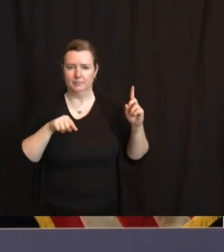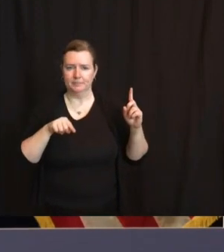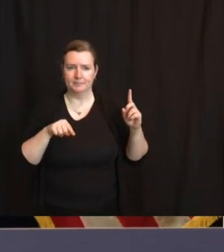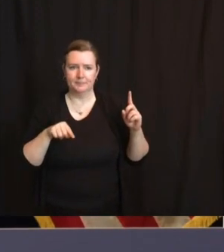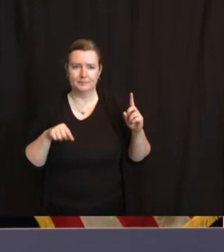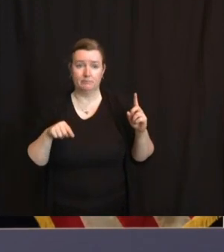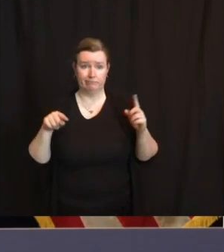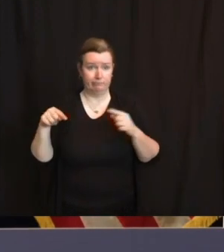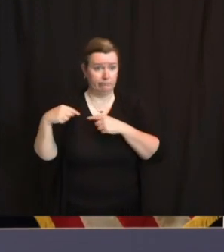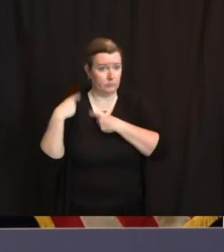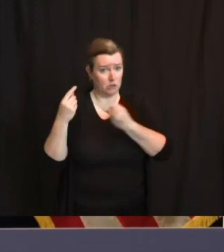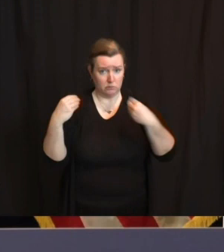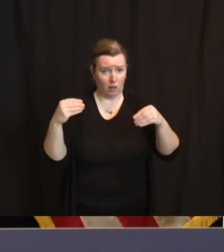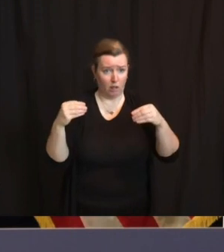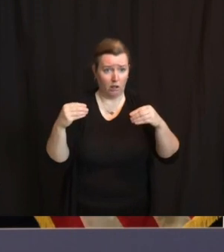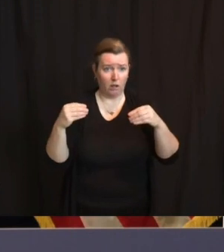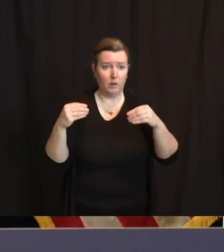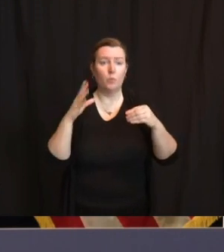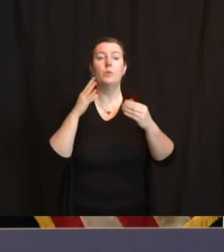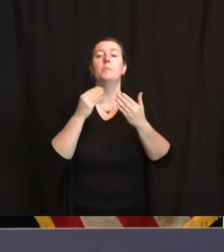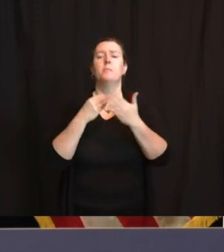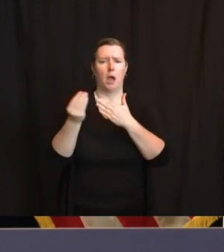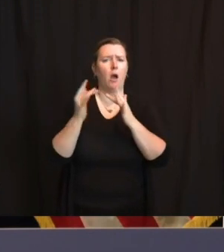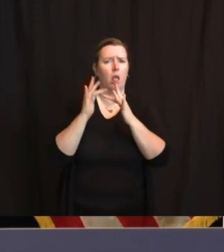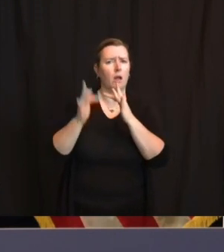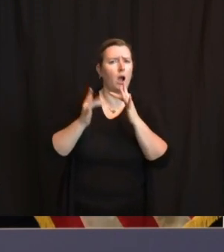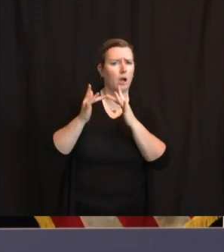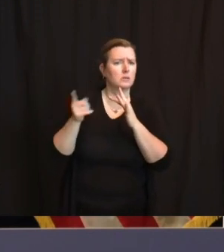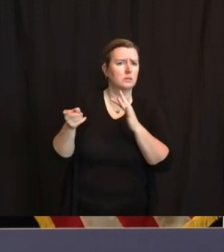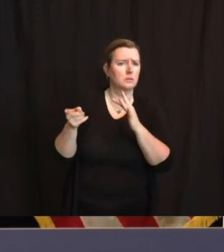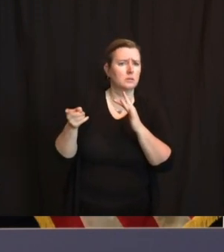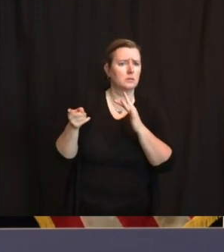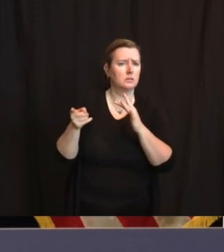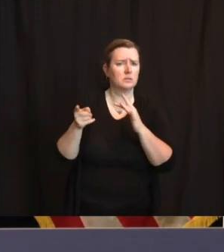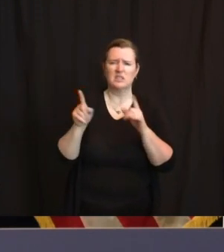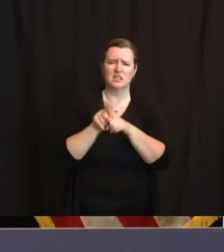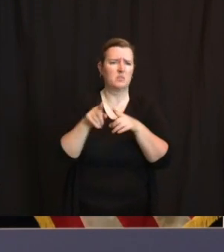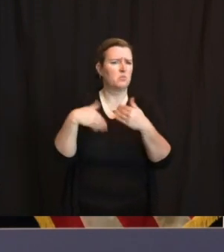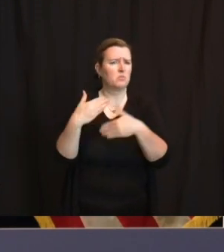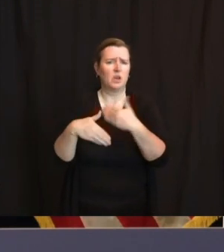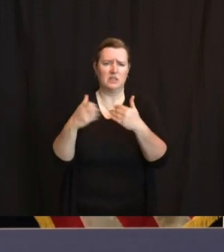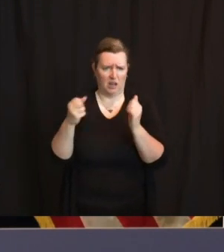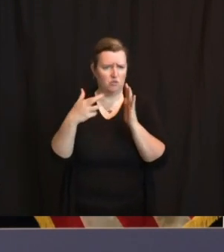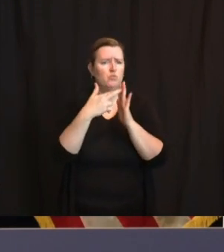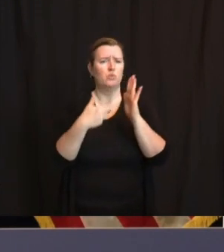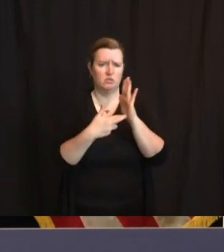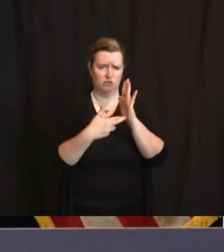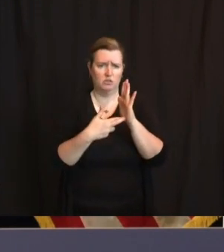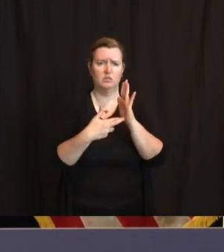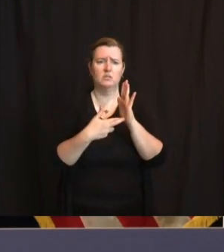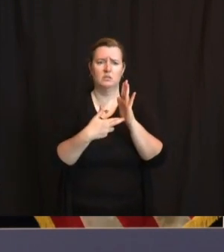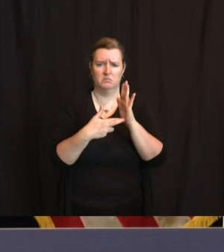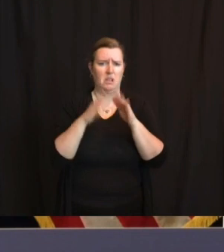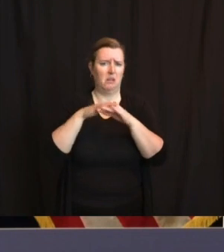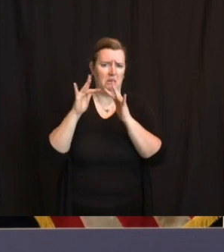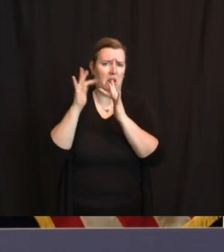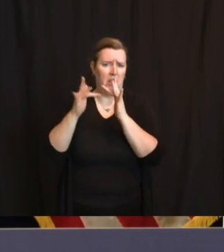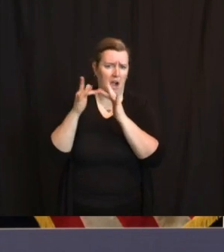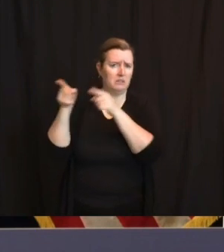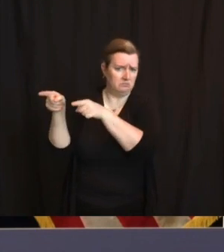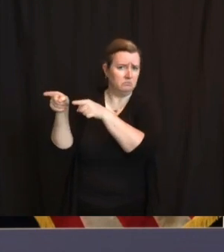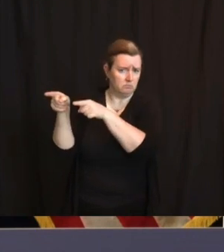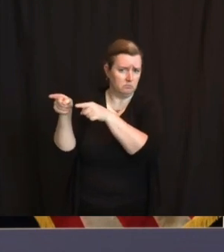same process. They can register. And I can take the 8 p.m. too, Gov, if you'd like. There is no and has never been an 8